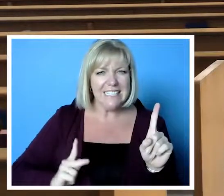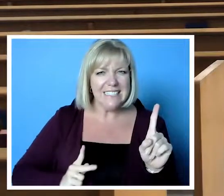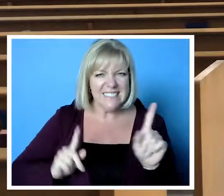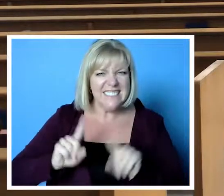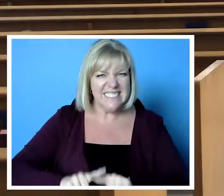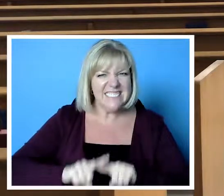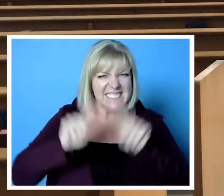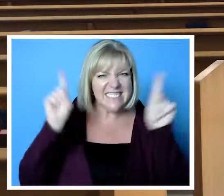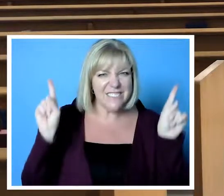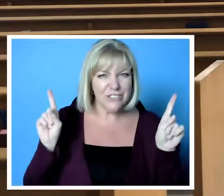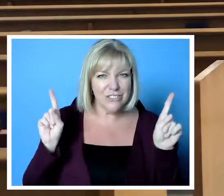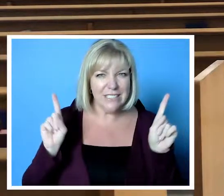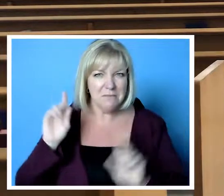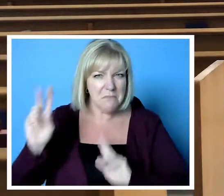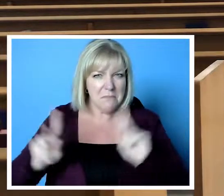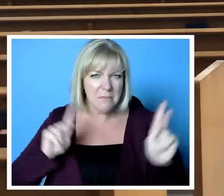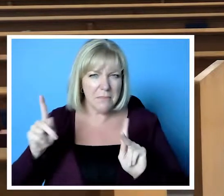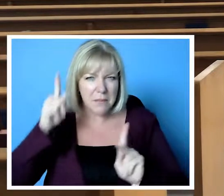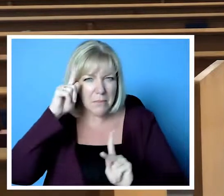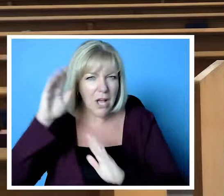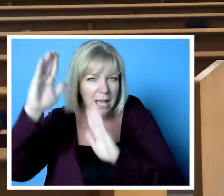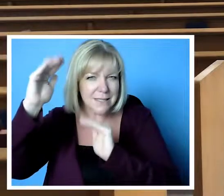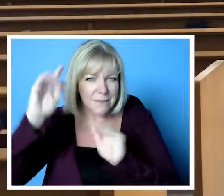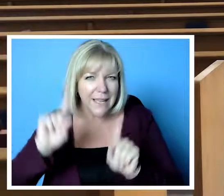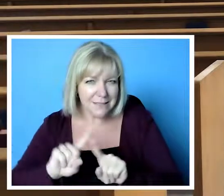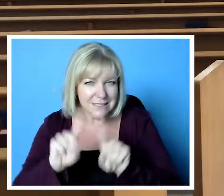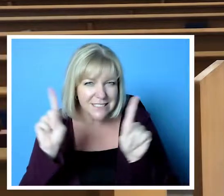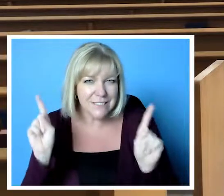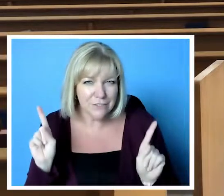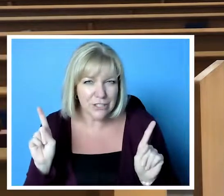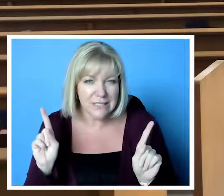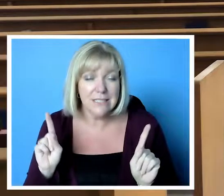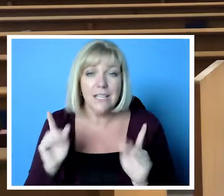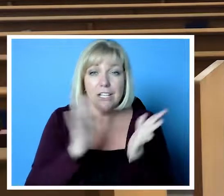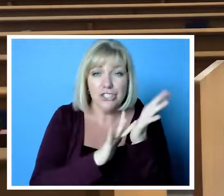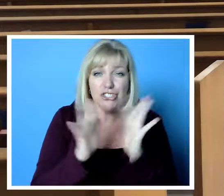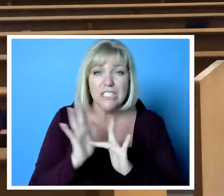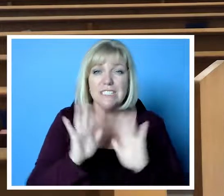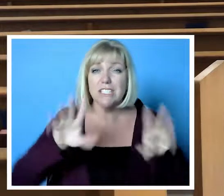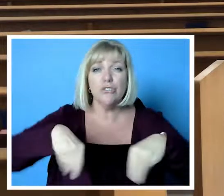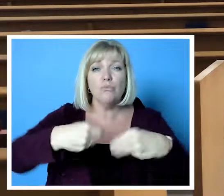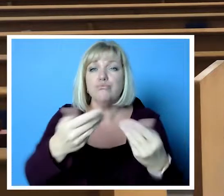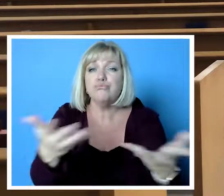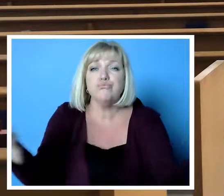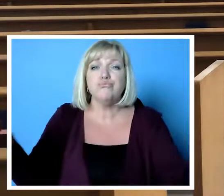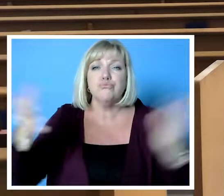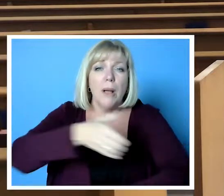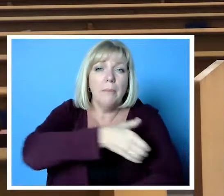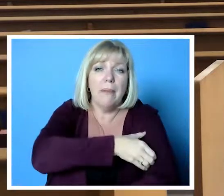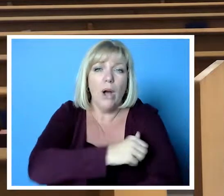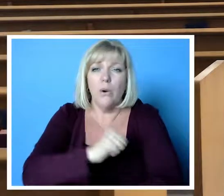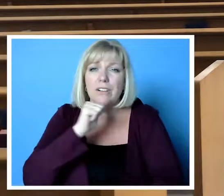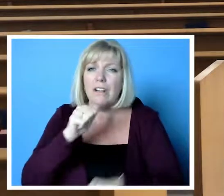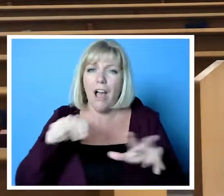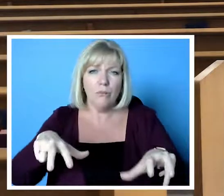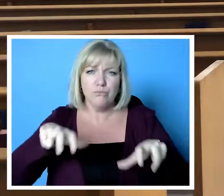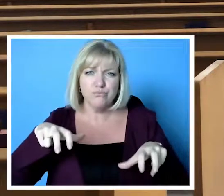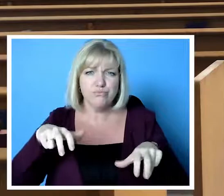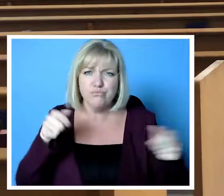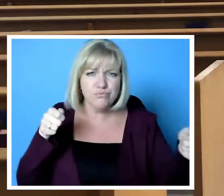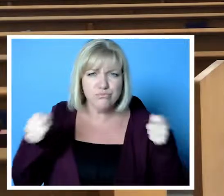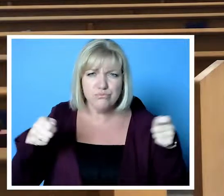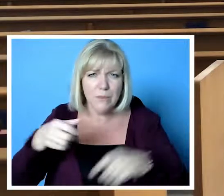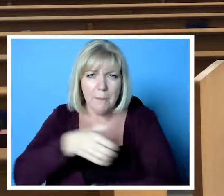not what the people were expecting. A king that would give away power rather than keep it for